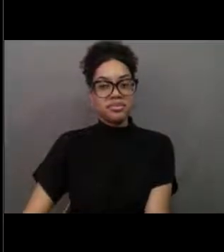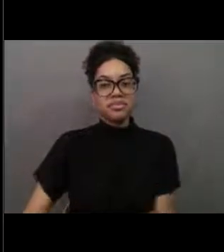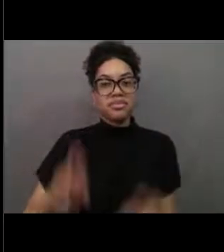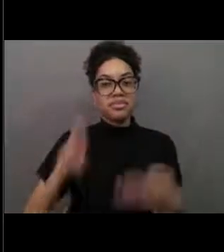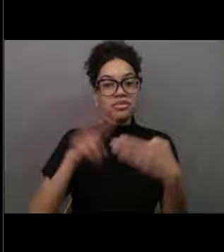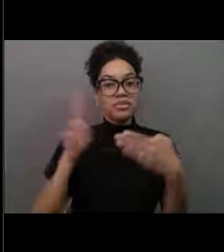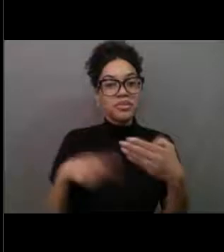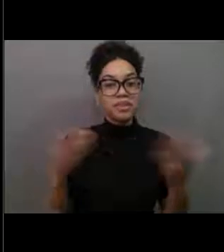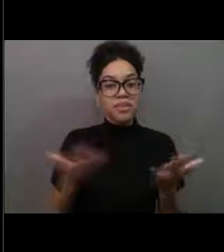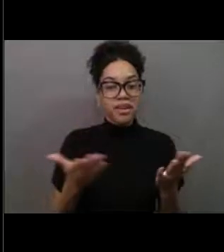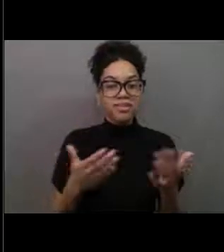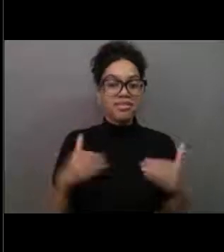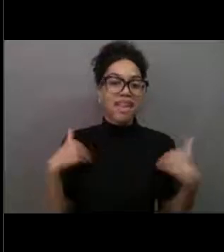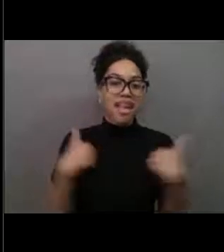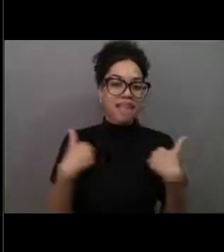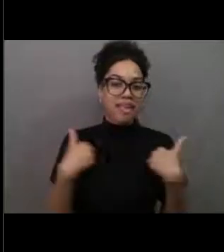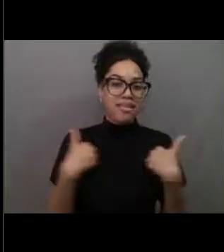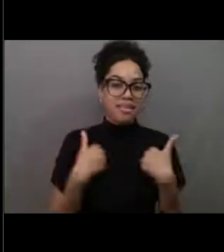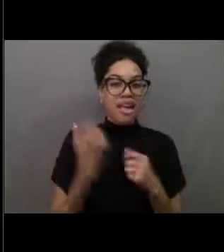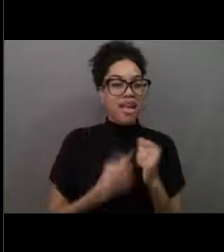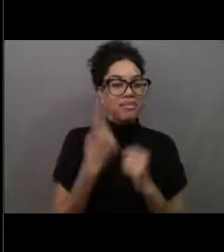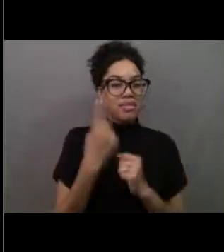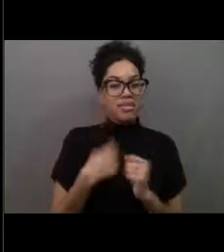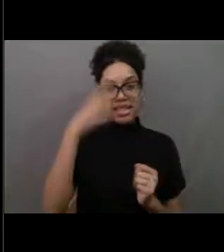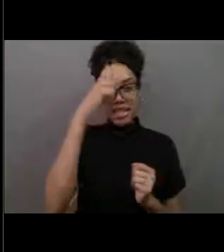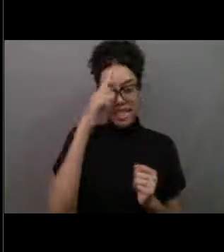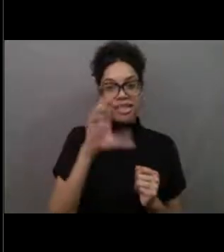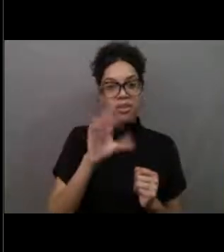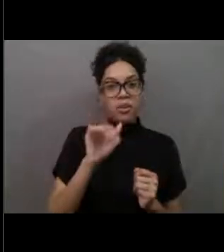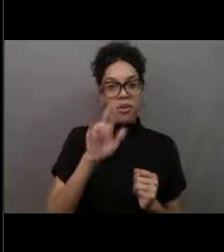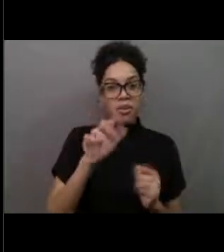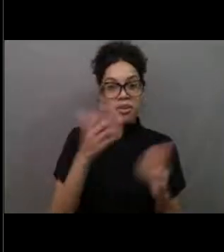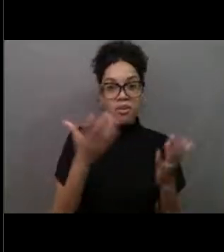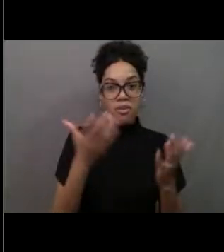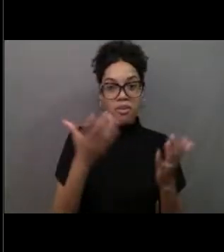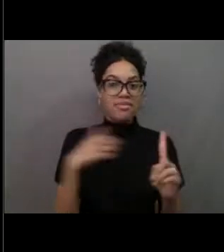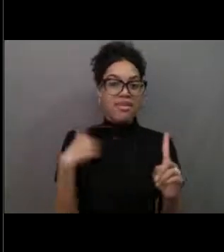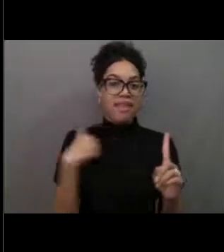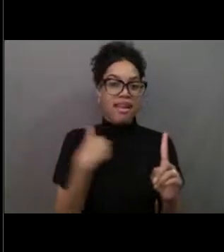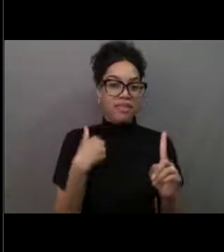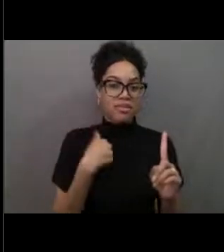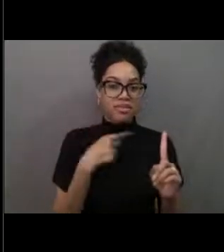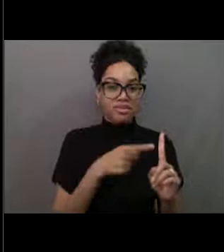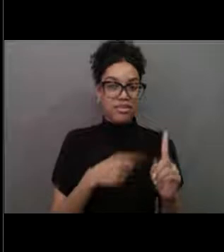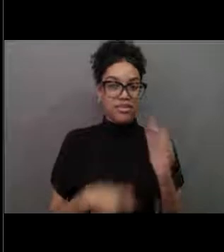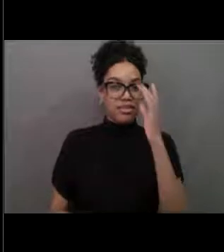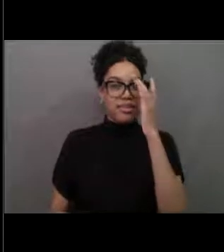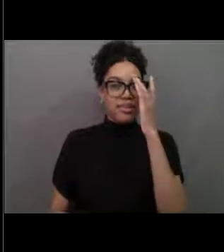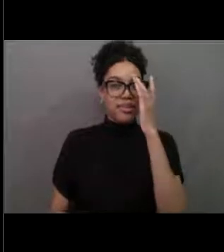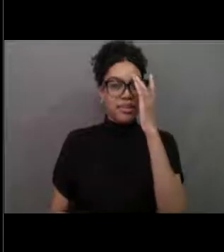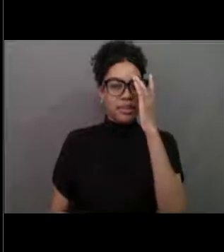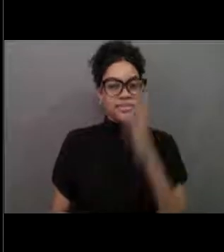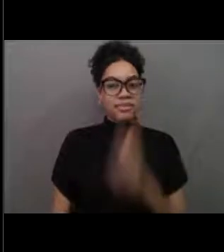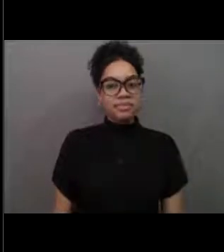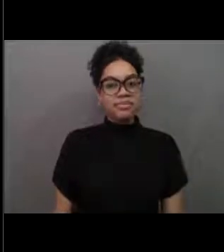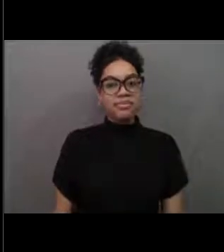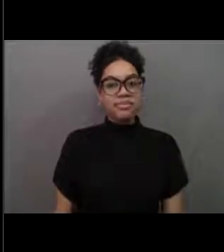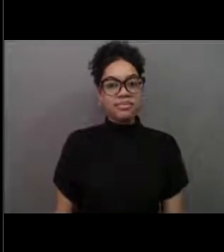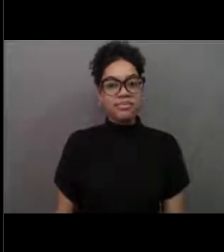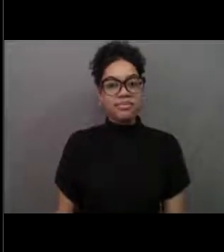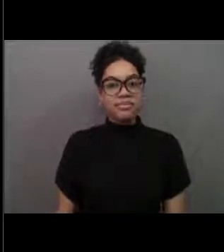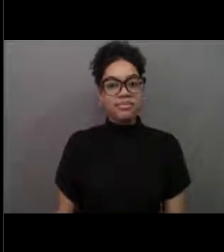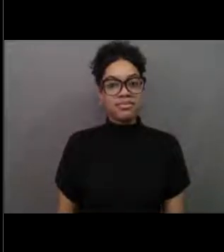was animal. Everybody thinks that animal is what a coral is. Well,